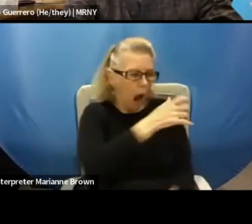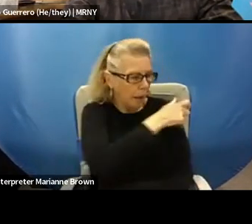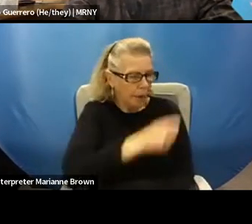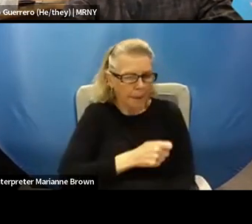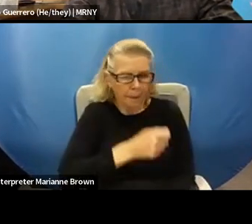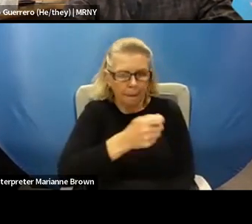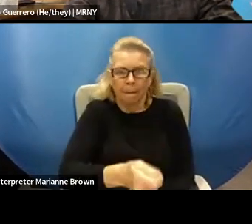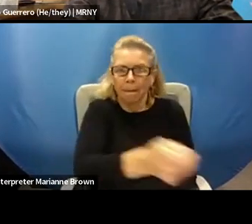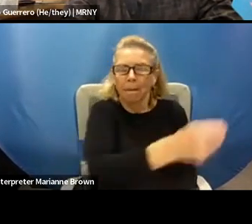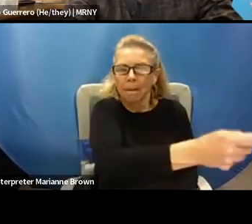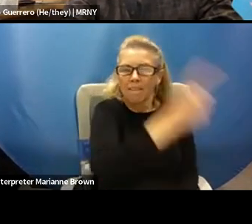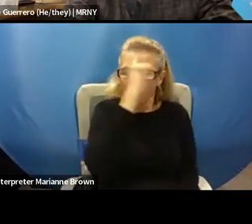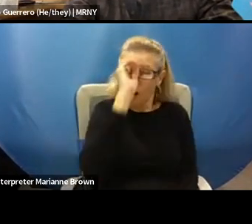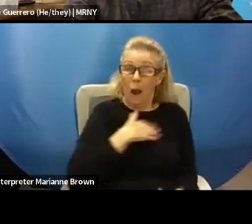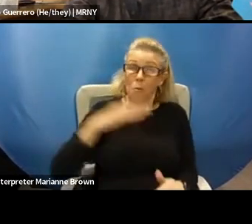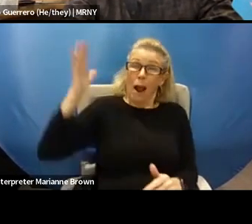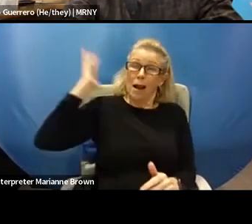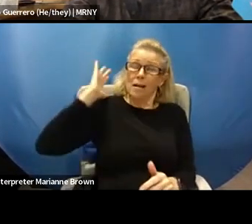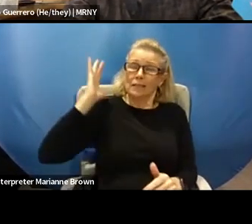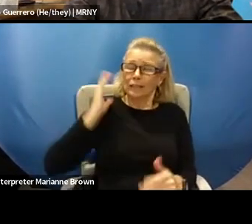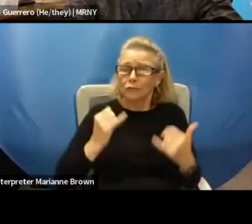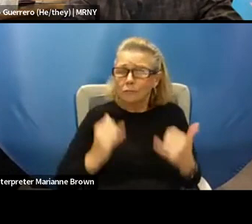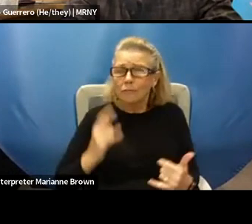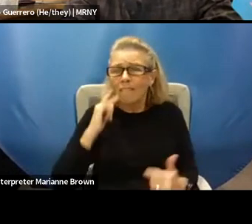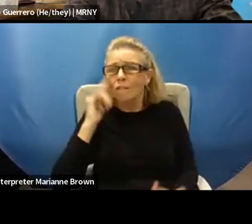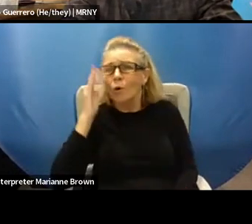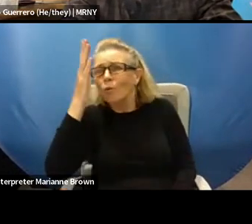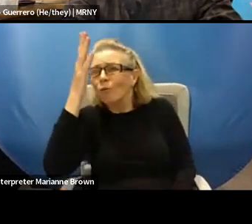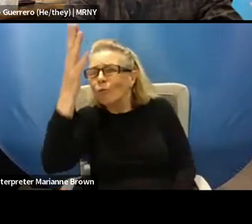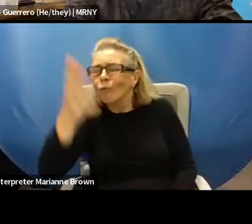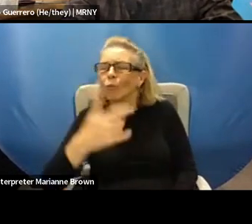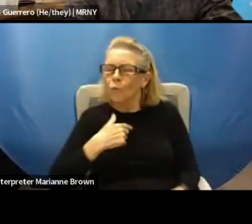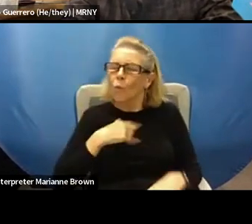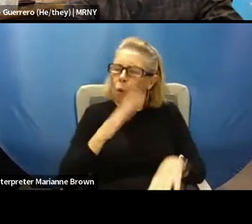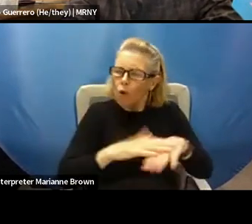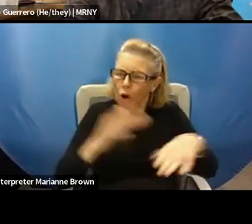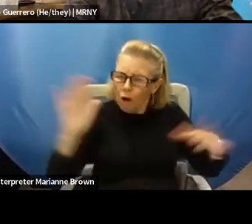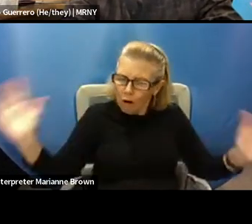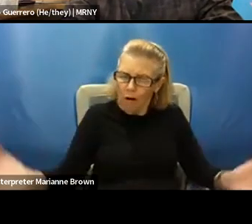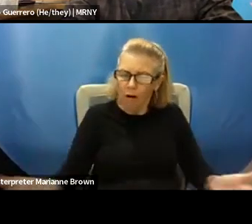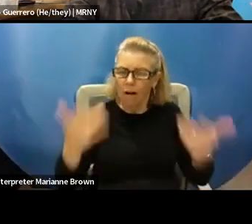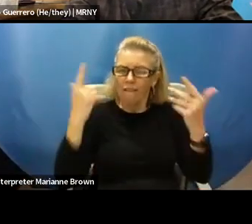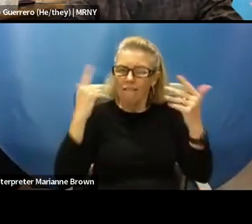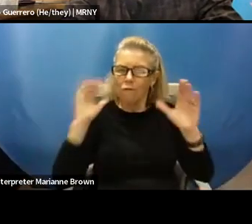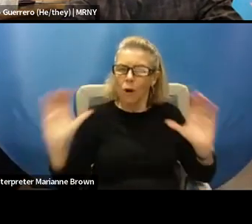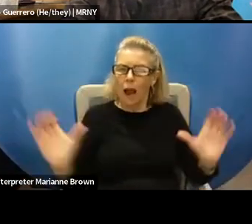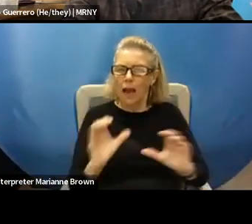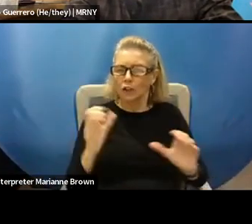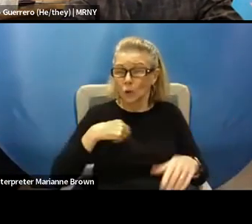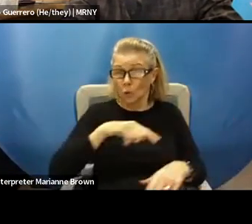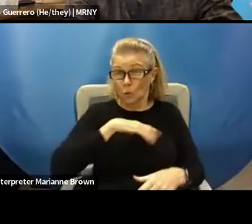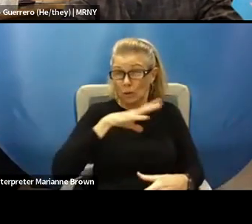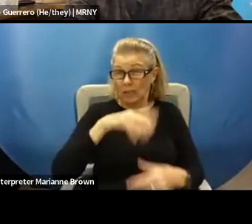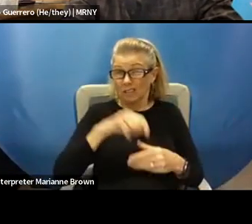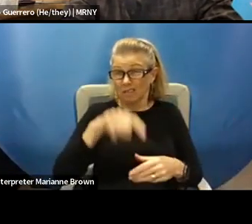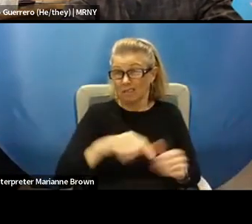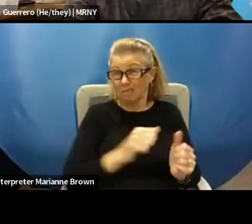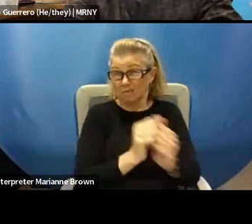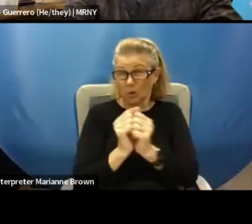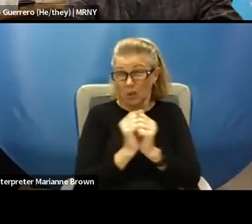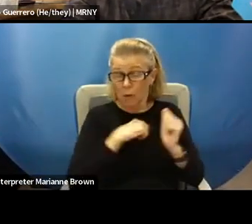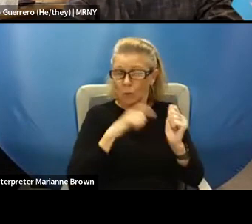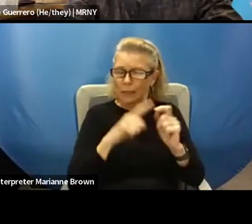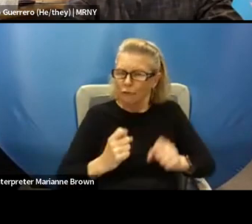place. So I just want to call that into action for us to remember that we're in this together and that we need to fight